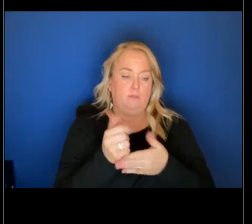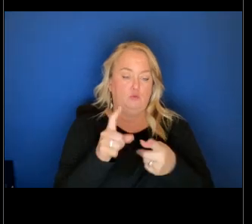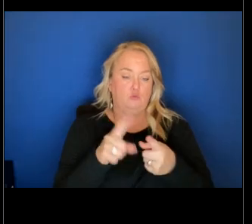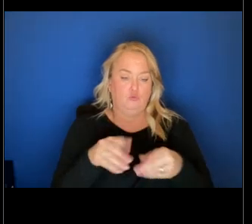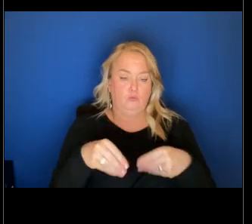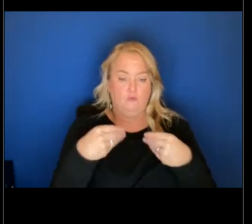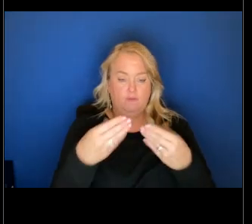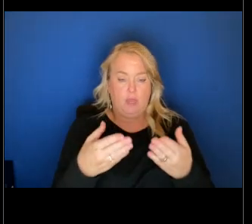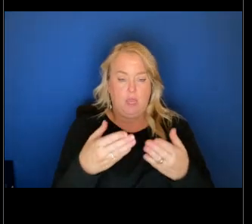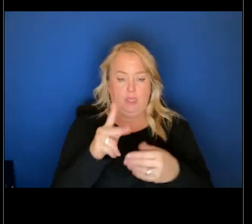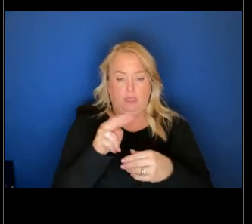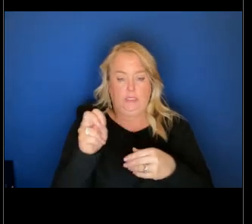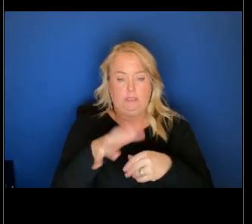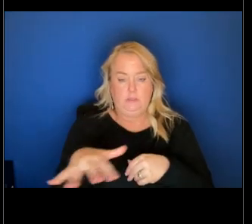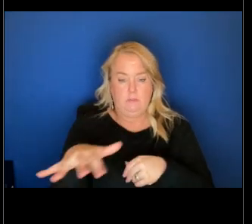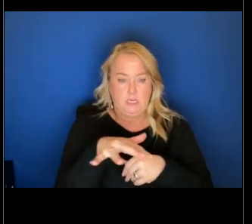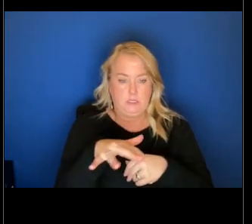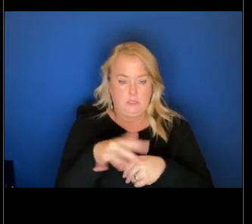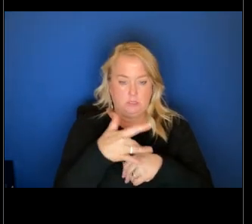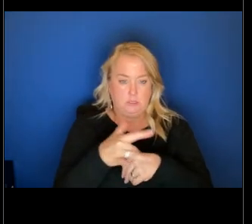providing knee space.